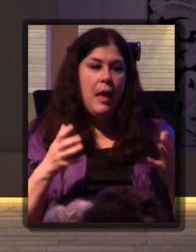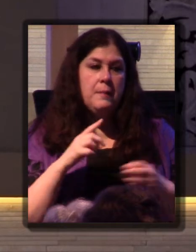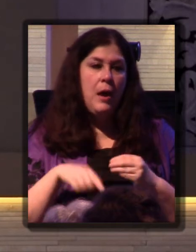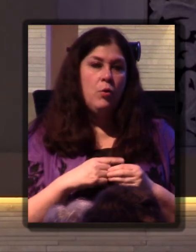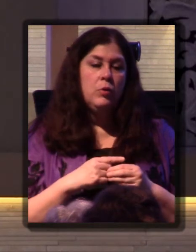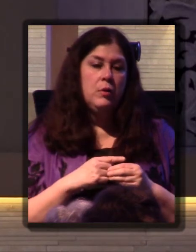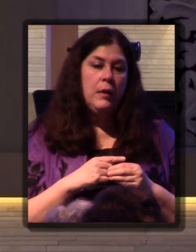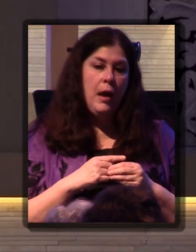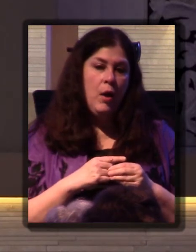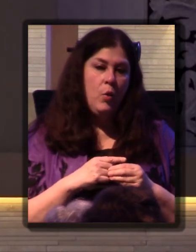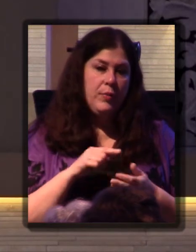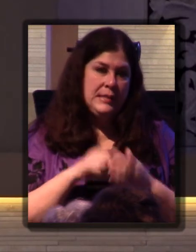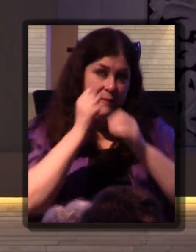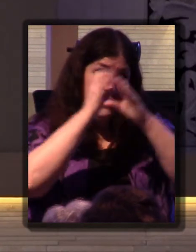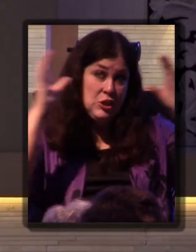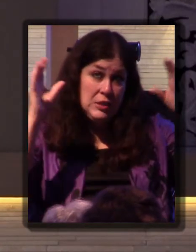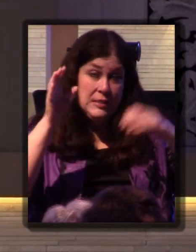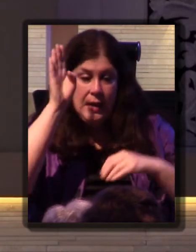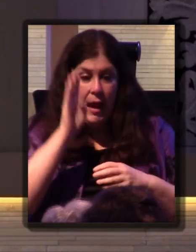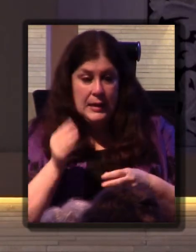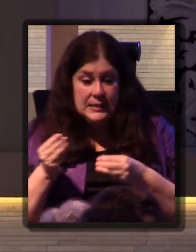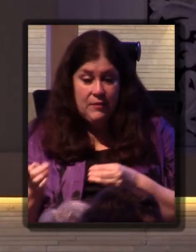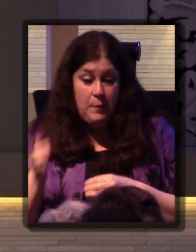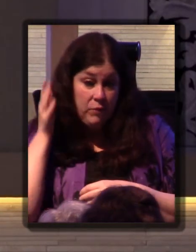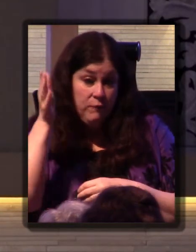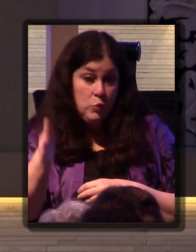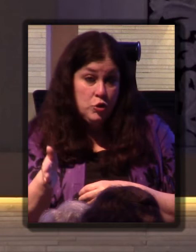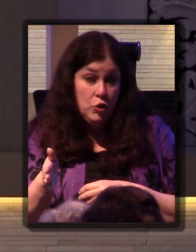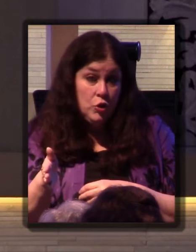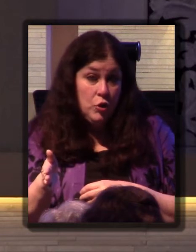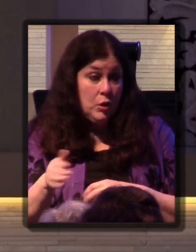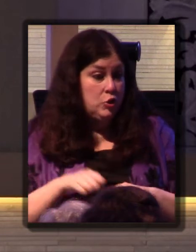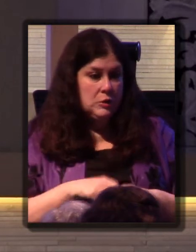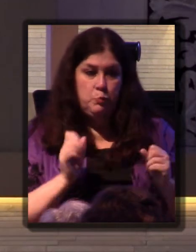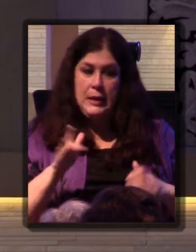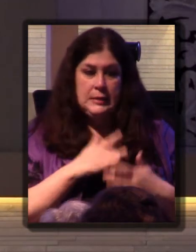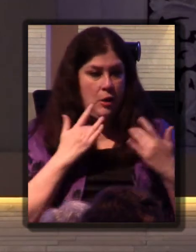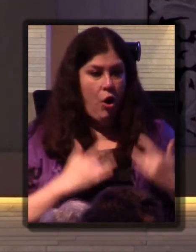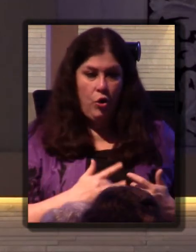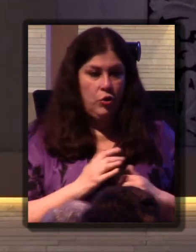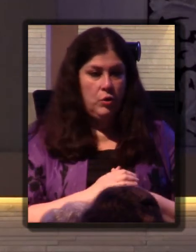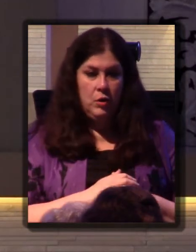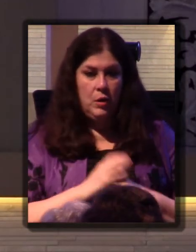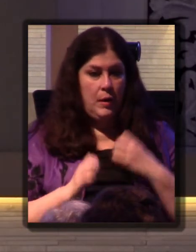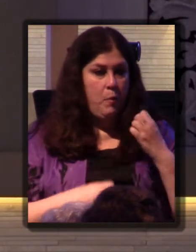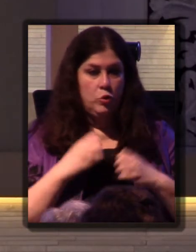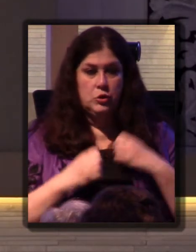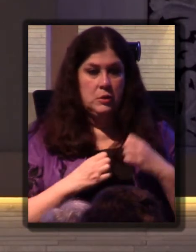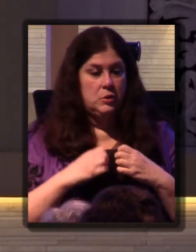he talks a lot about how these visions that God has given him of the future just break his heart,